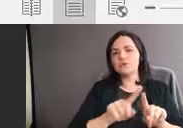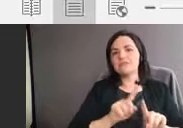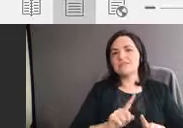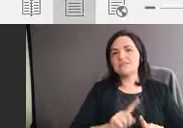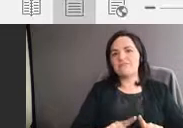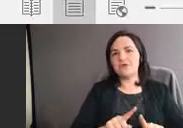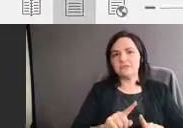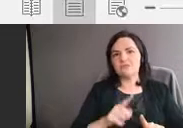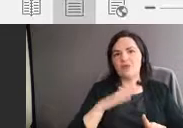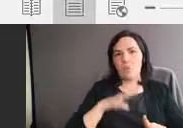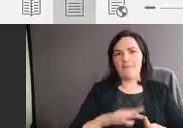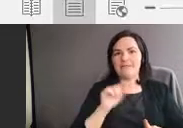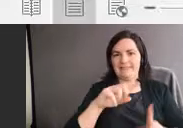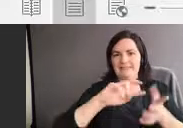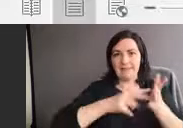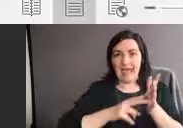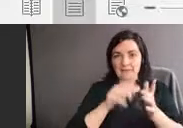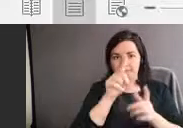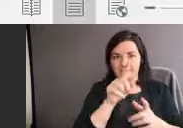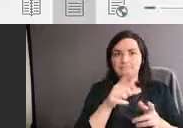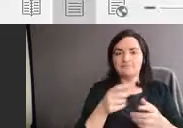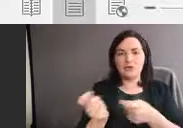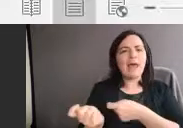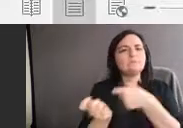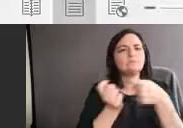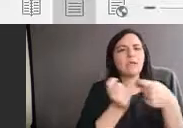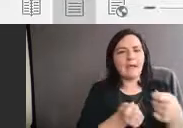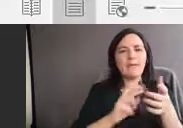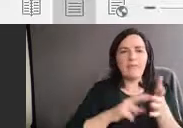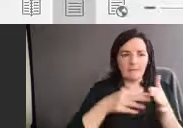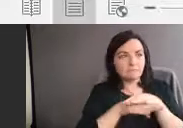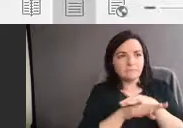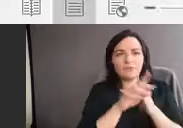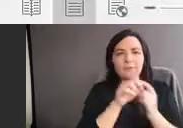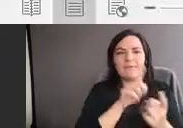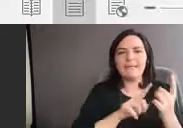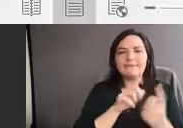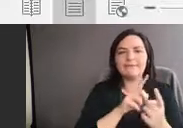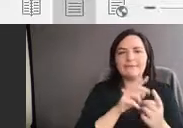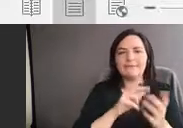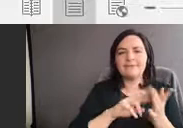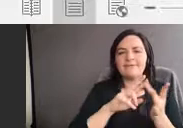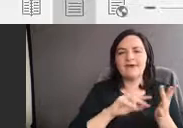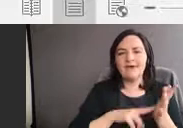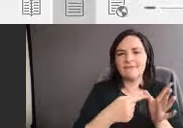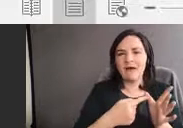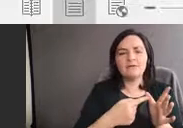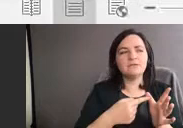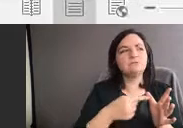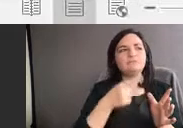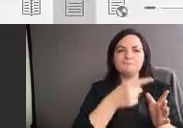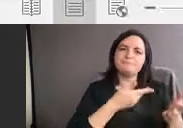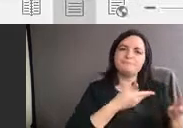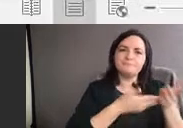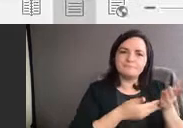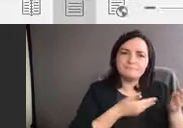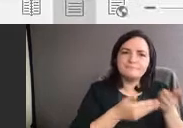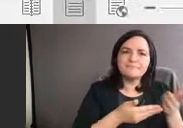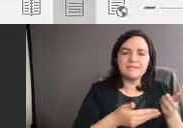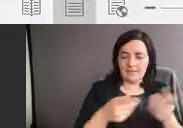of this plan, and you can take this plan into your Viva, into the discussion with